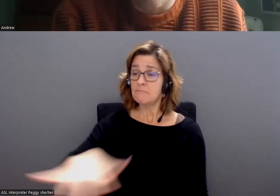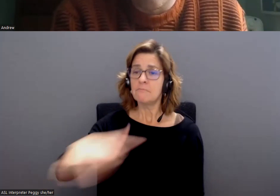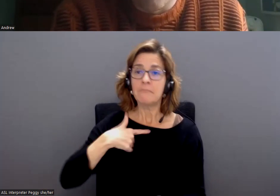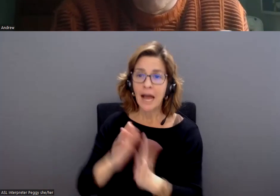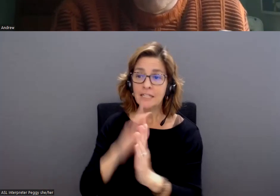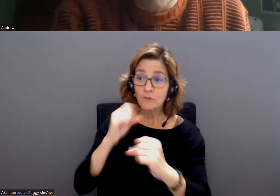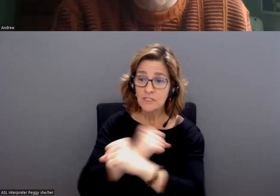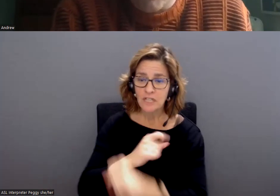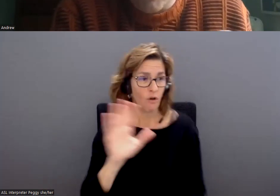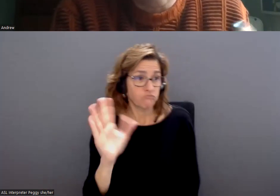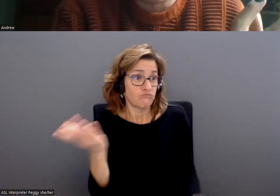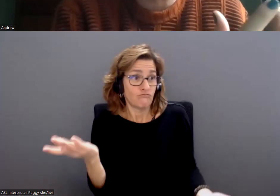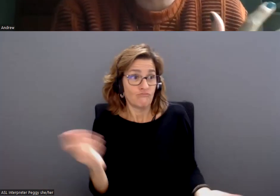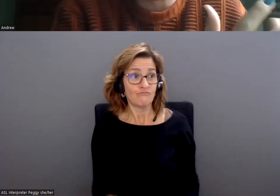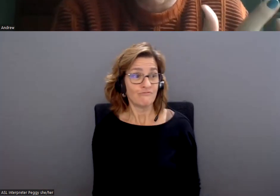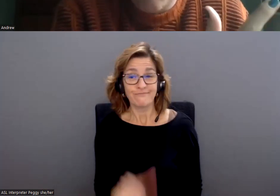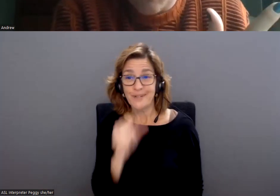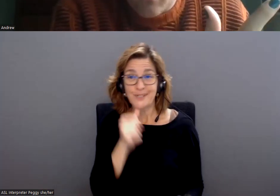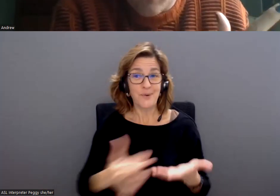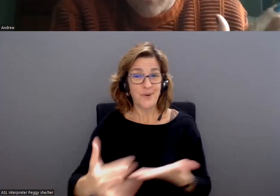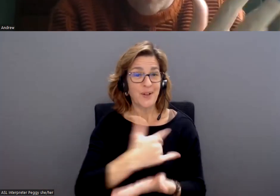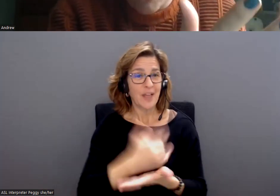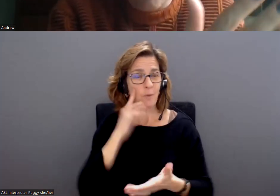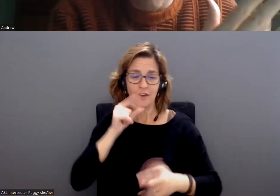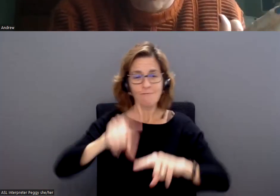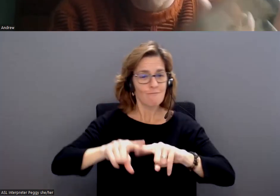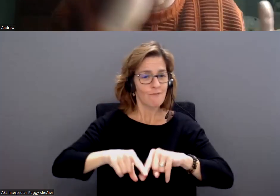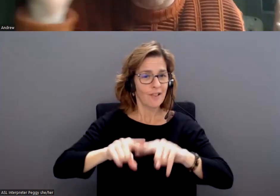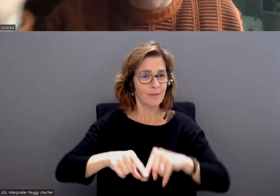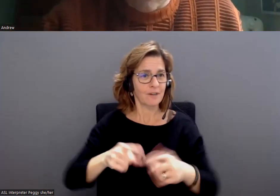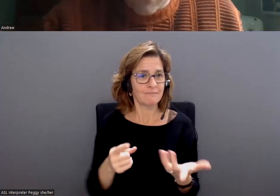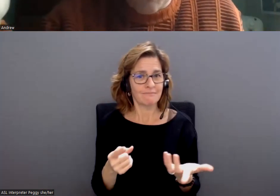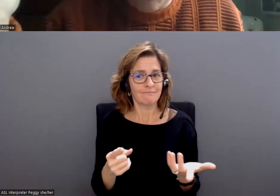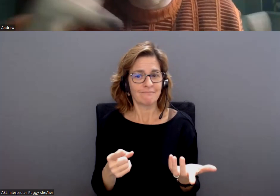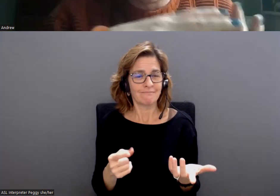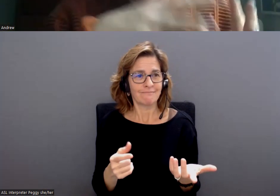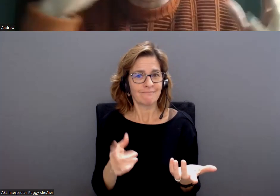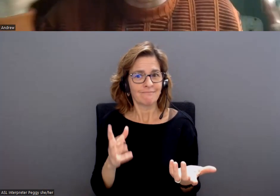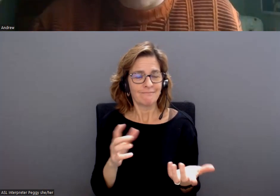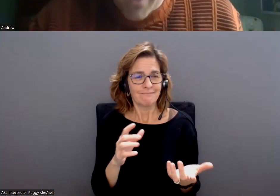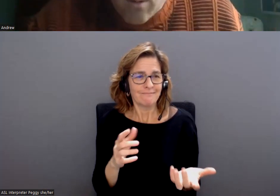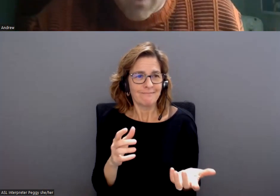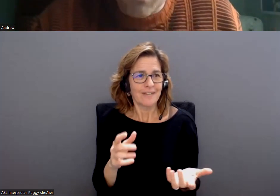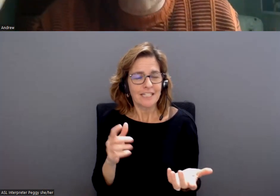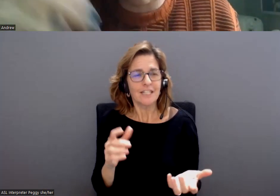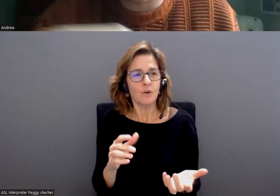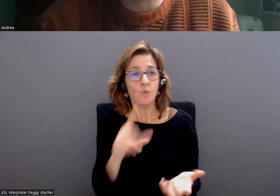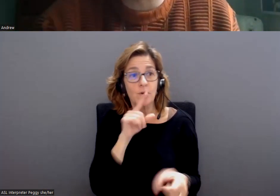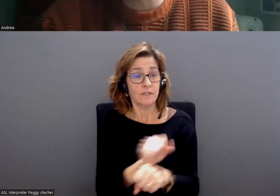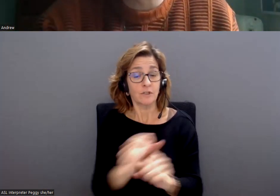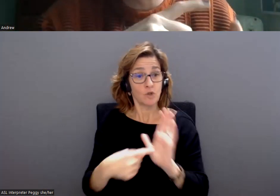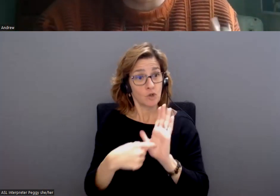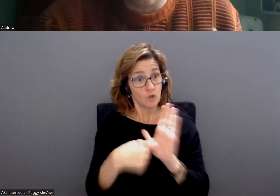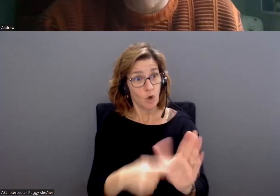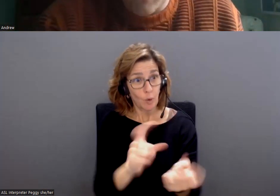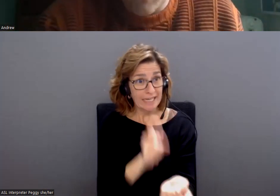that they can't collect them because they're not reliable at all. They're not actually showing the depth of how many people are